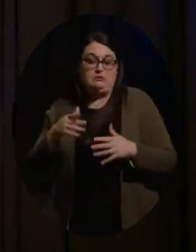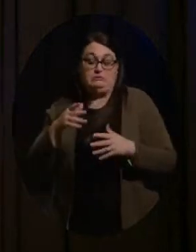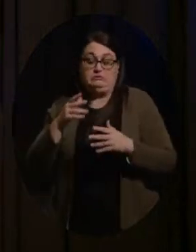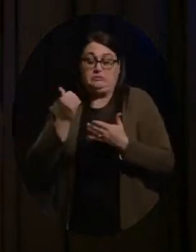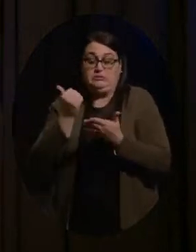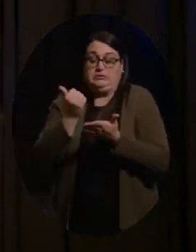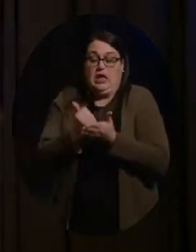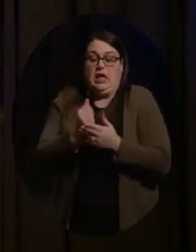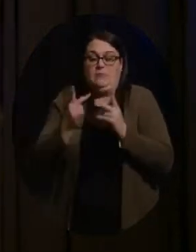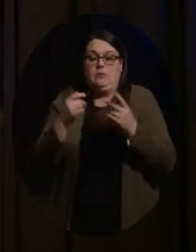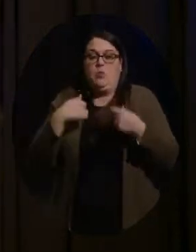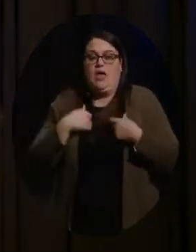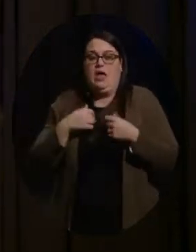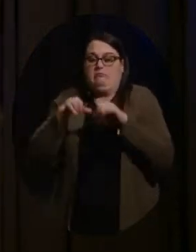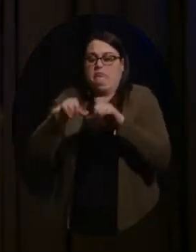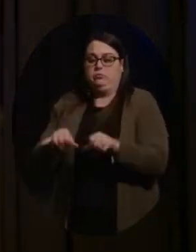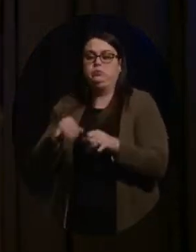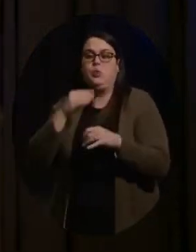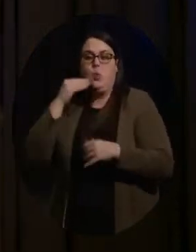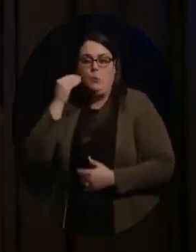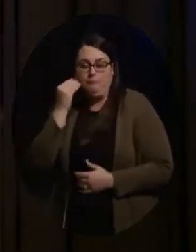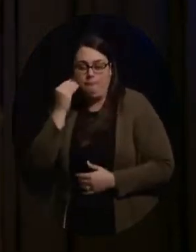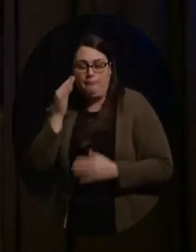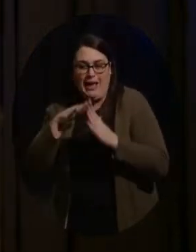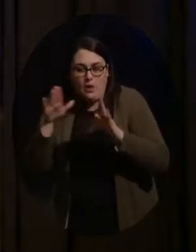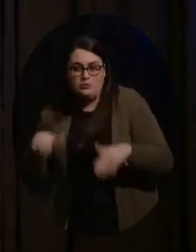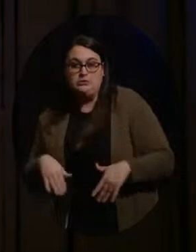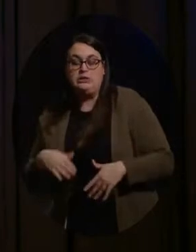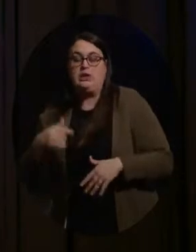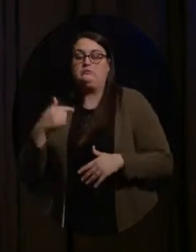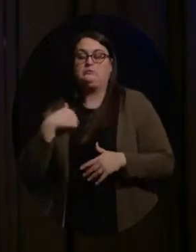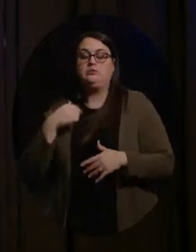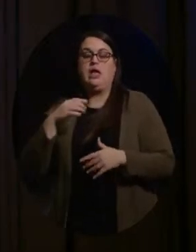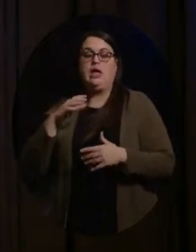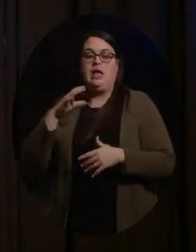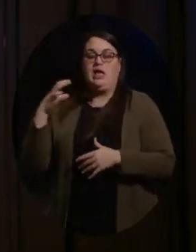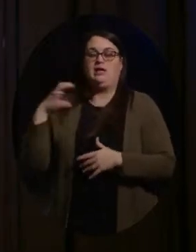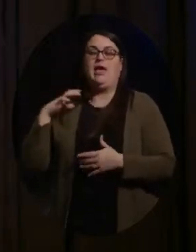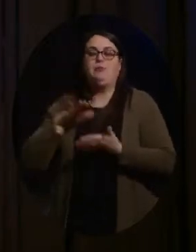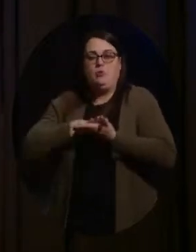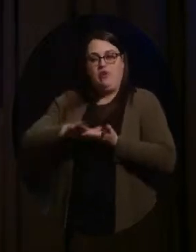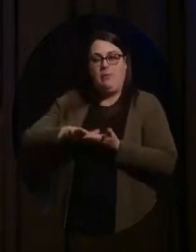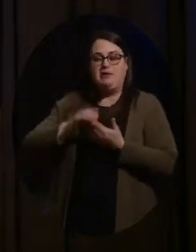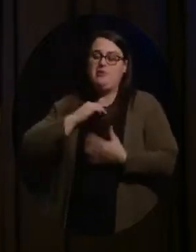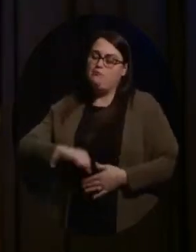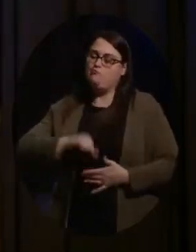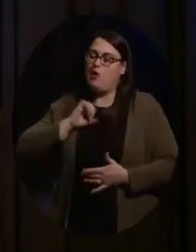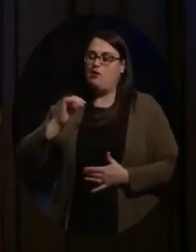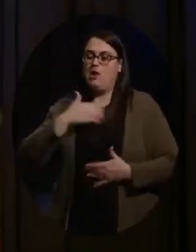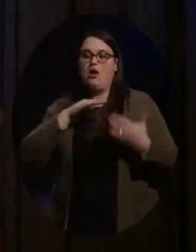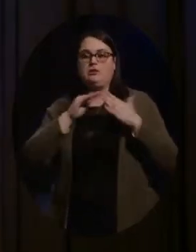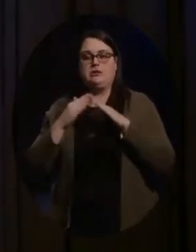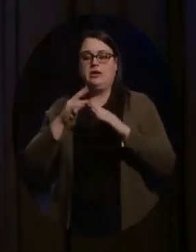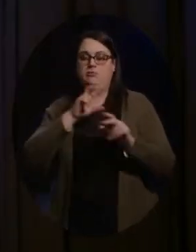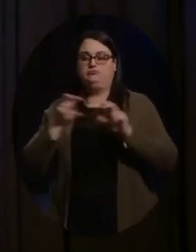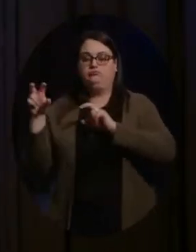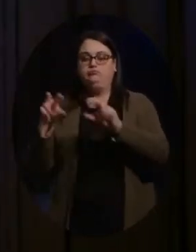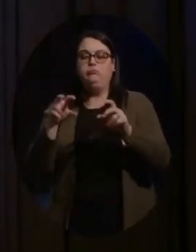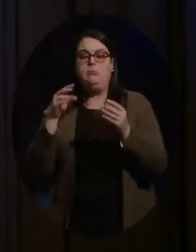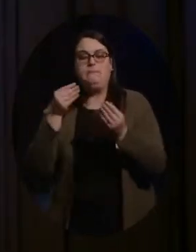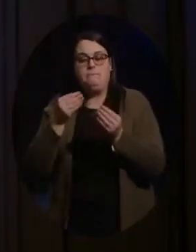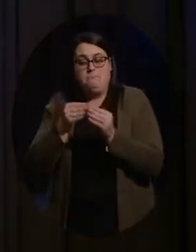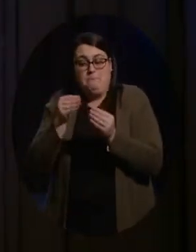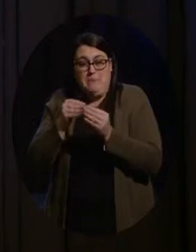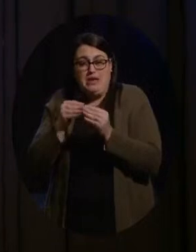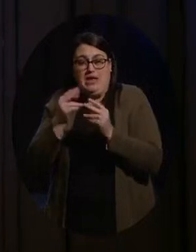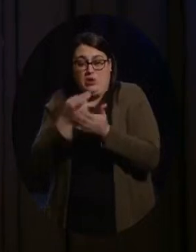into stable housing. See, as a capital of compassion, I'm proud that our city invests more money